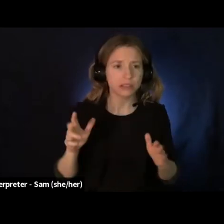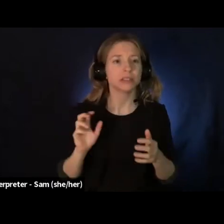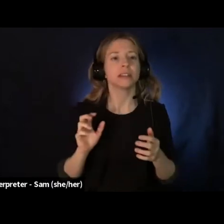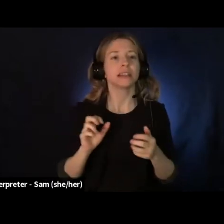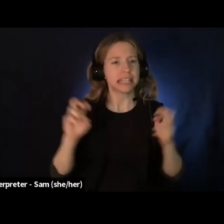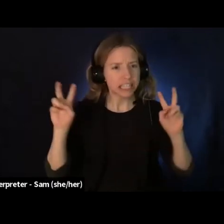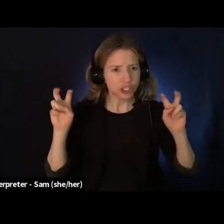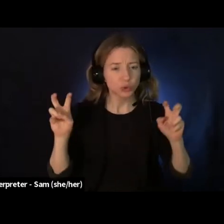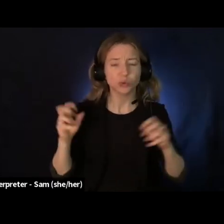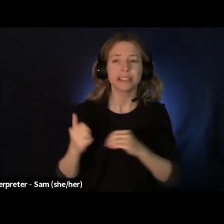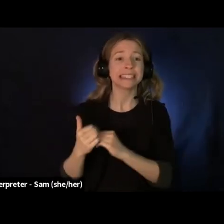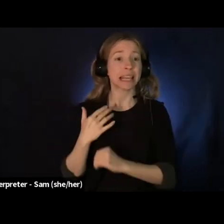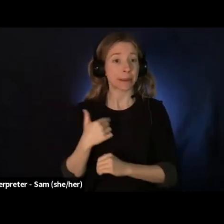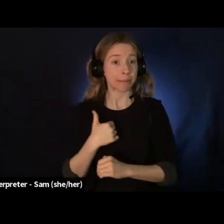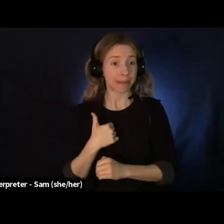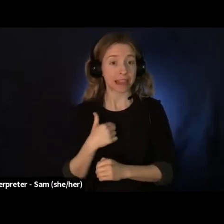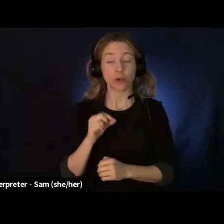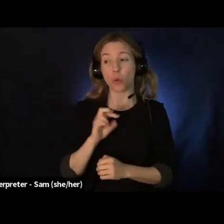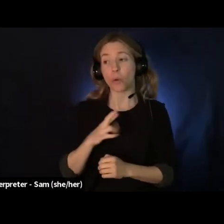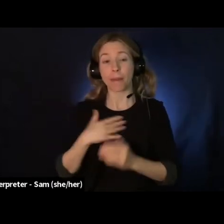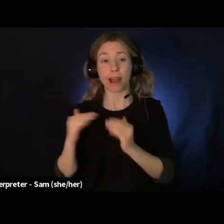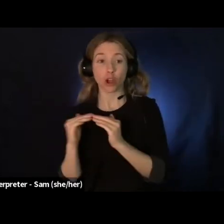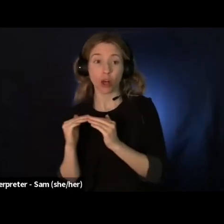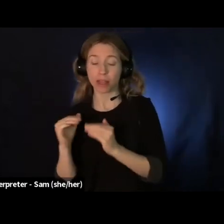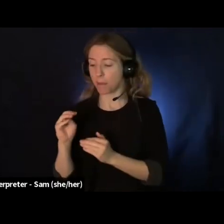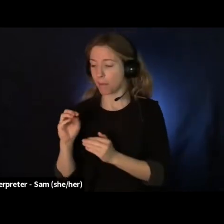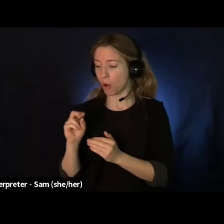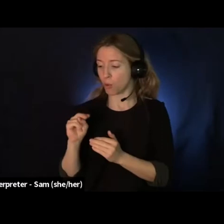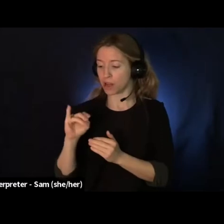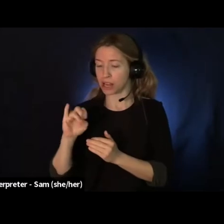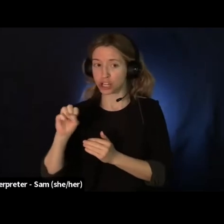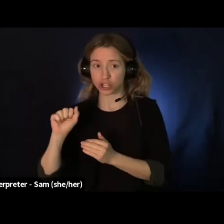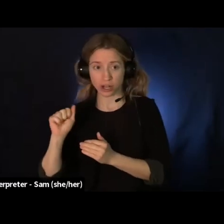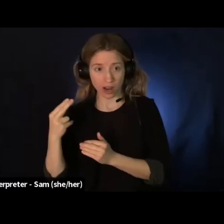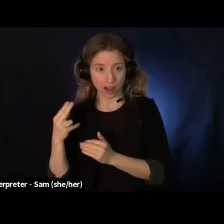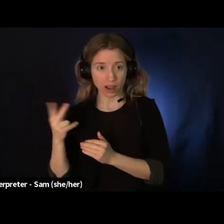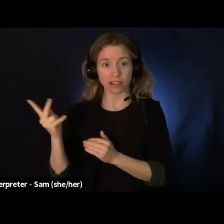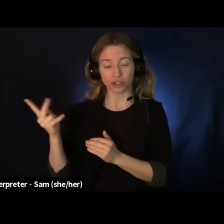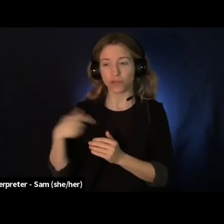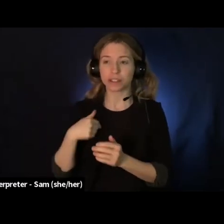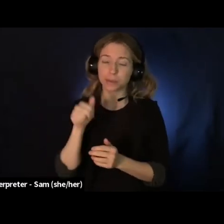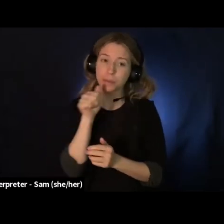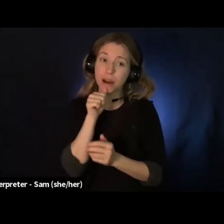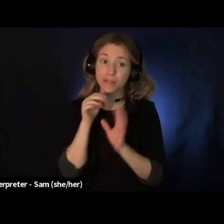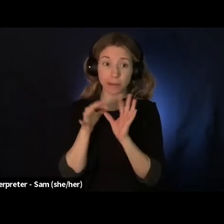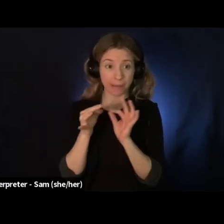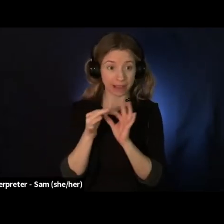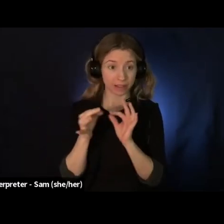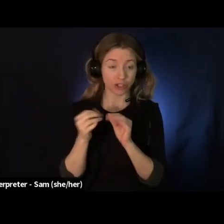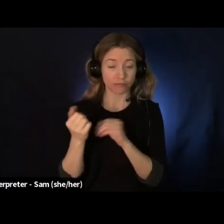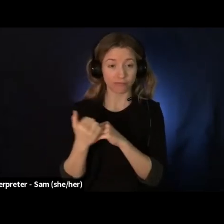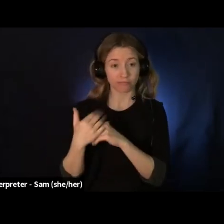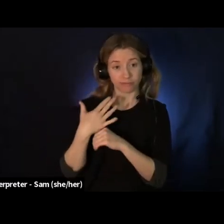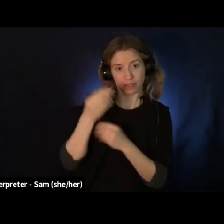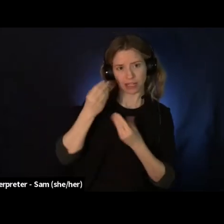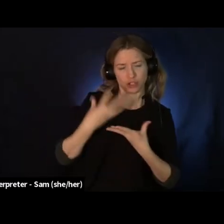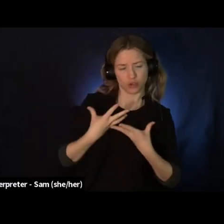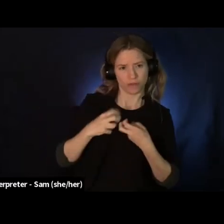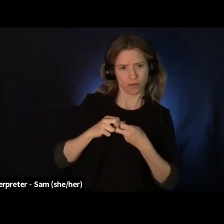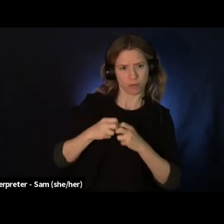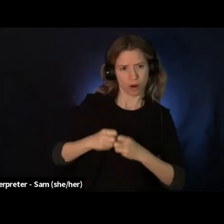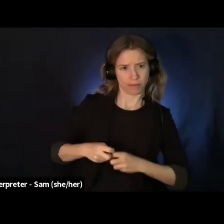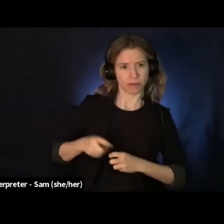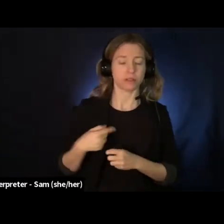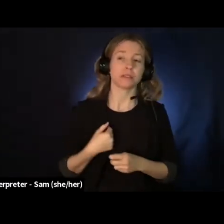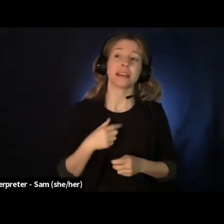colleague, Monisha Bayana, a private message. Please do remember to keep your mic sitting on mute unless you're the person